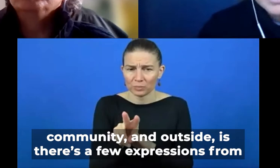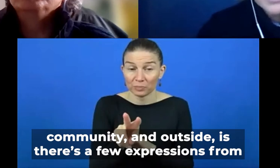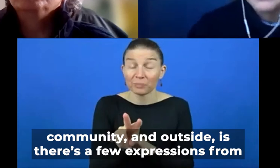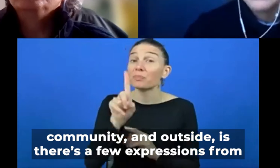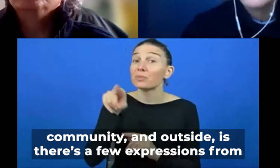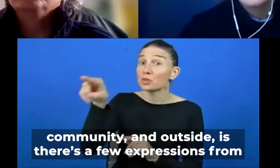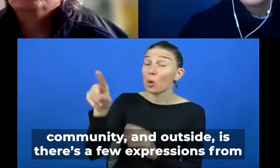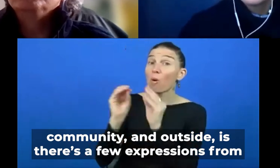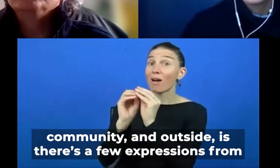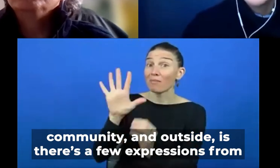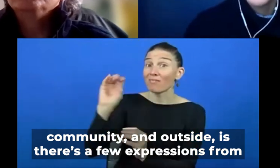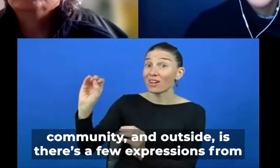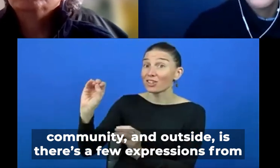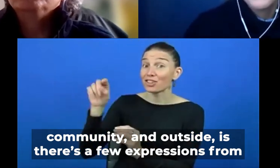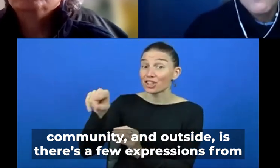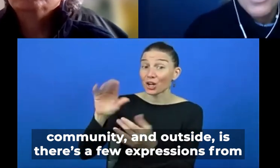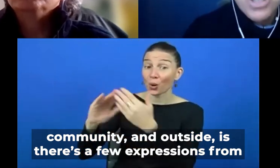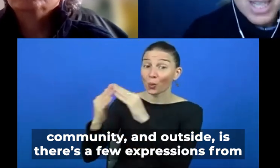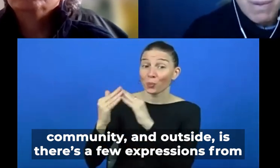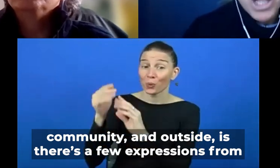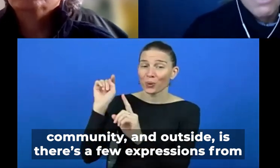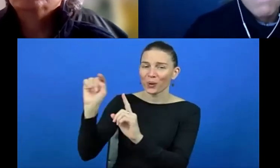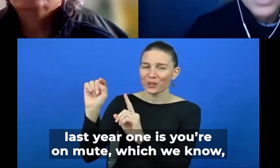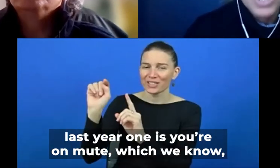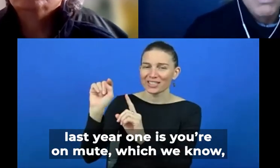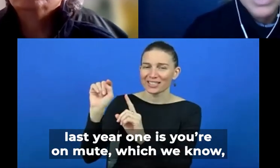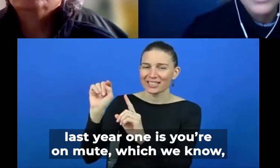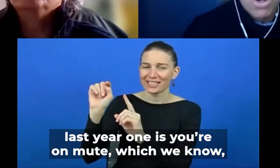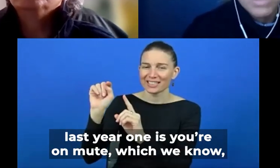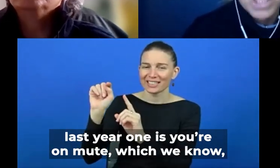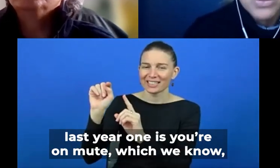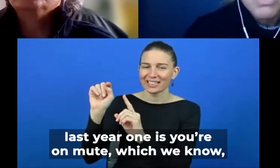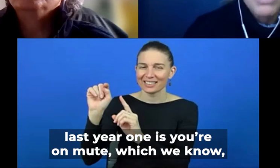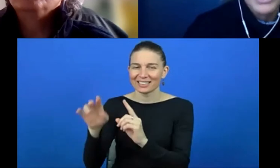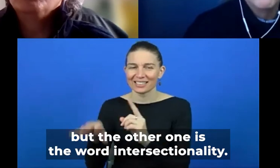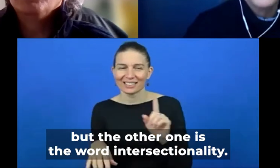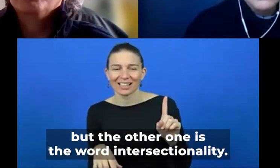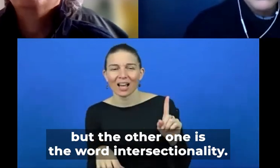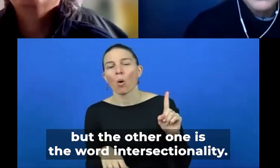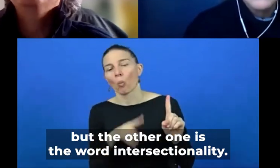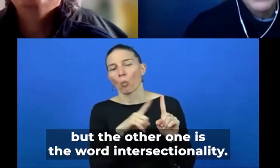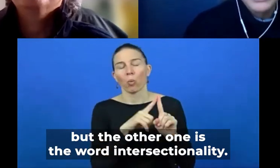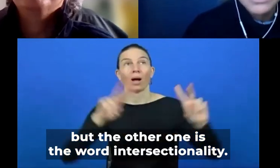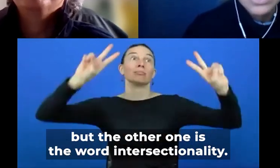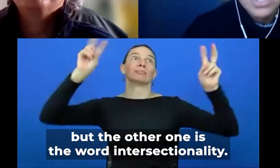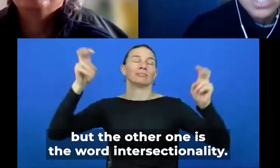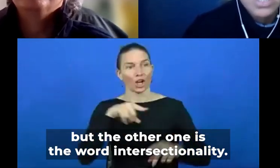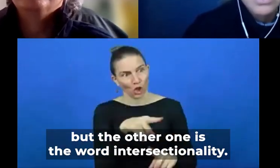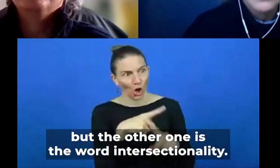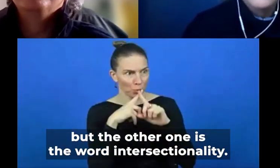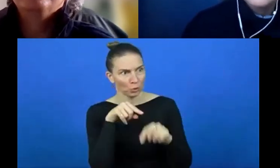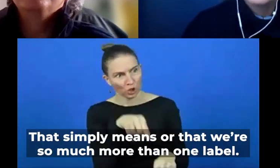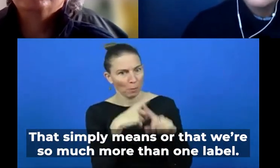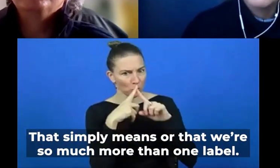community and outside is this. So there's a few expressions from last year. One is you're on mute, which we know, but the other one is the word